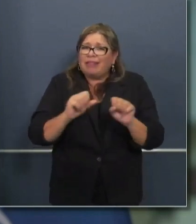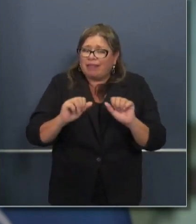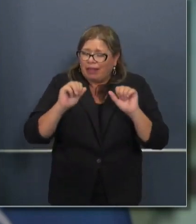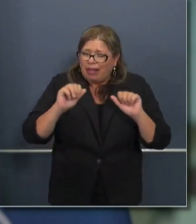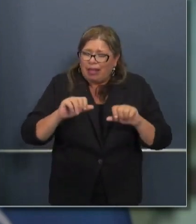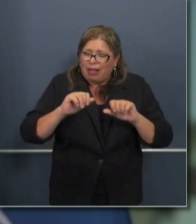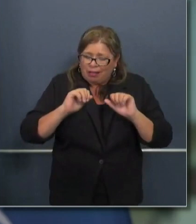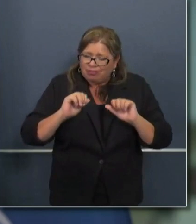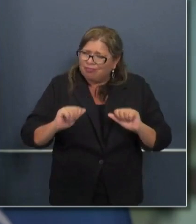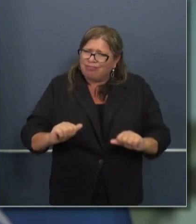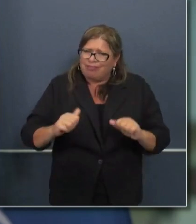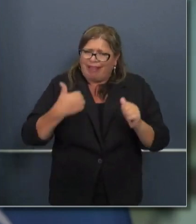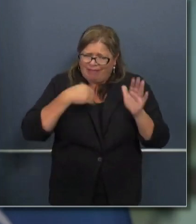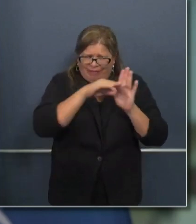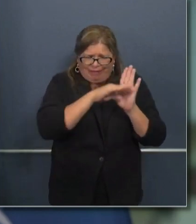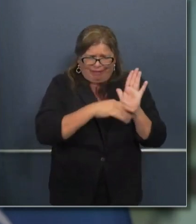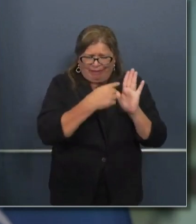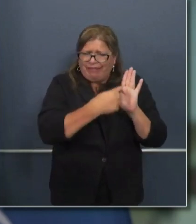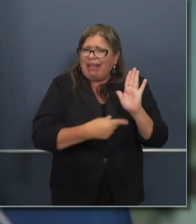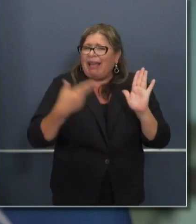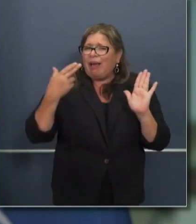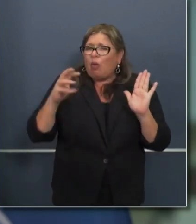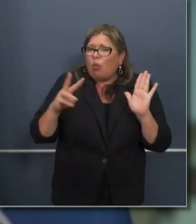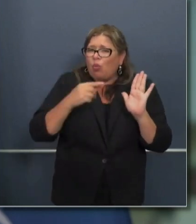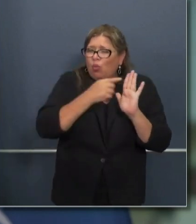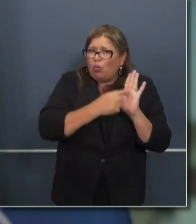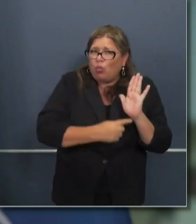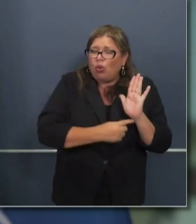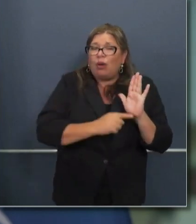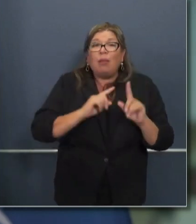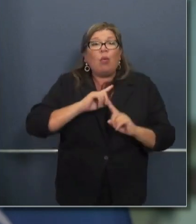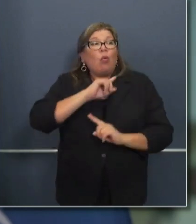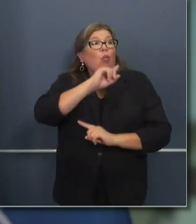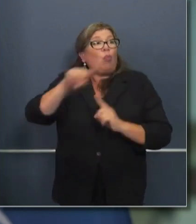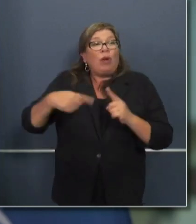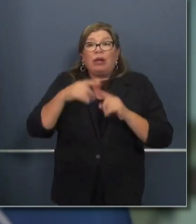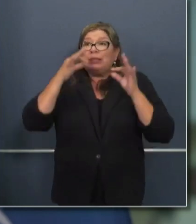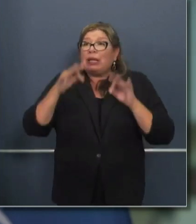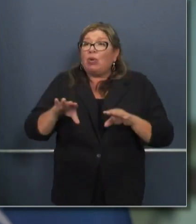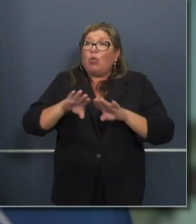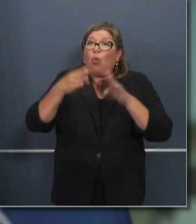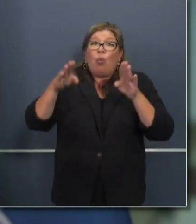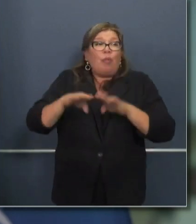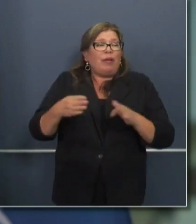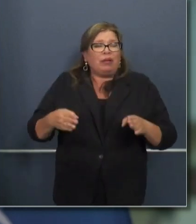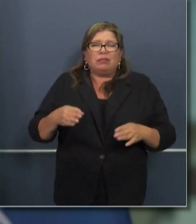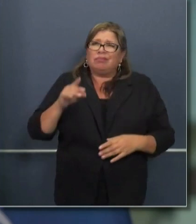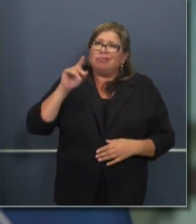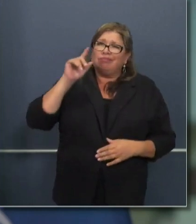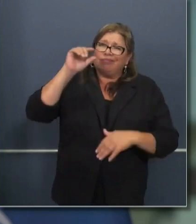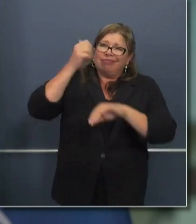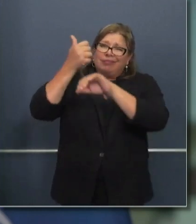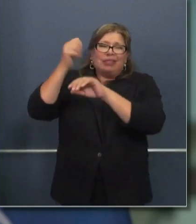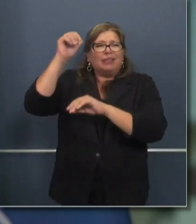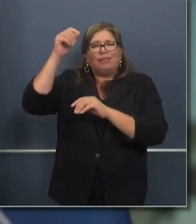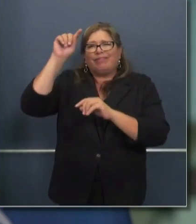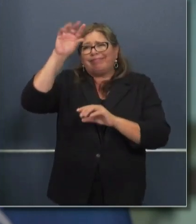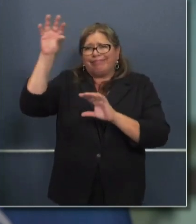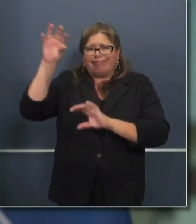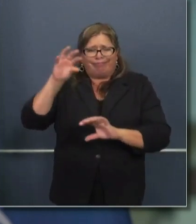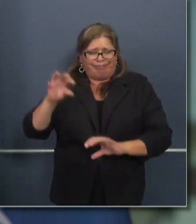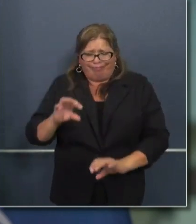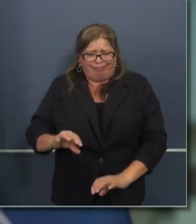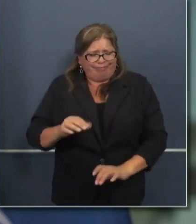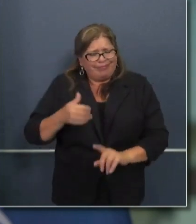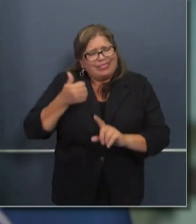health officials, through the attestation process, decide they're ready to do it safely. And through the guidelines,